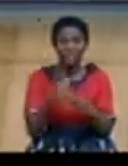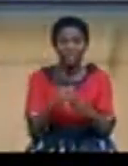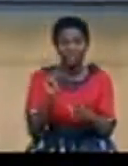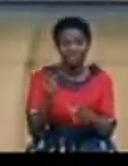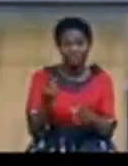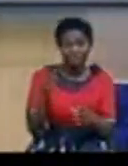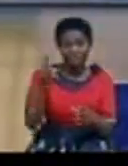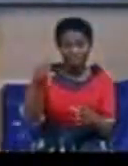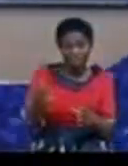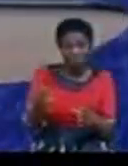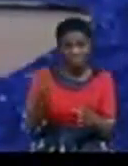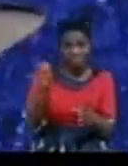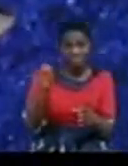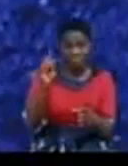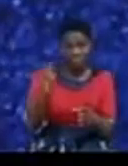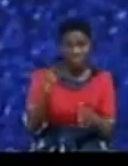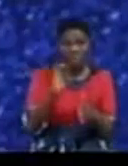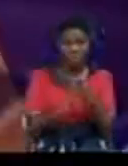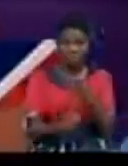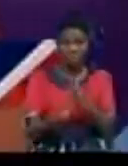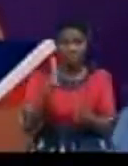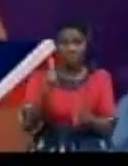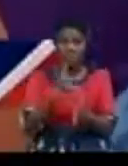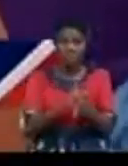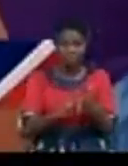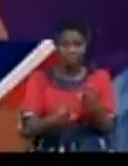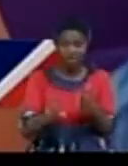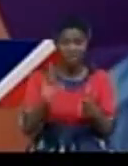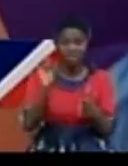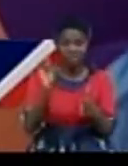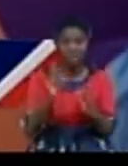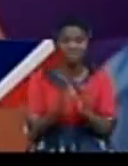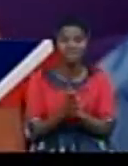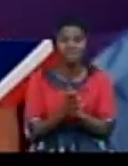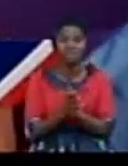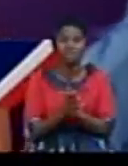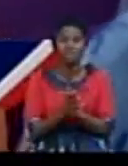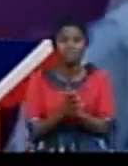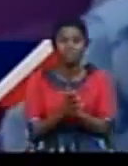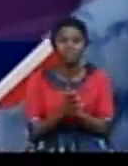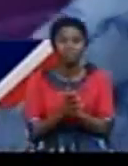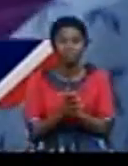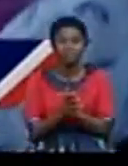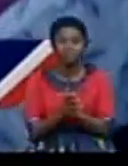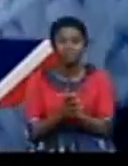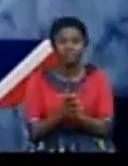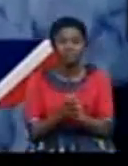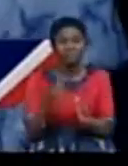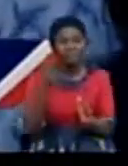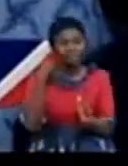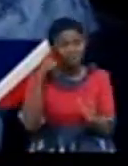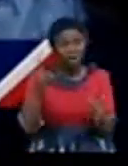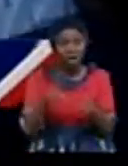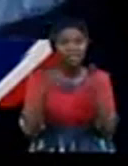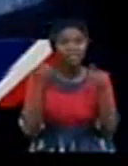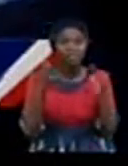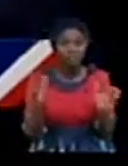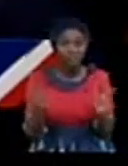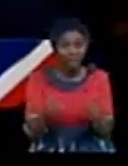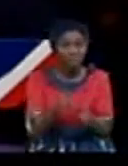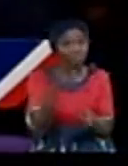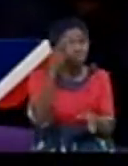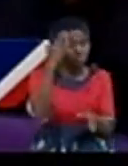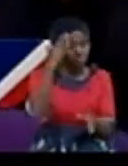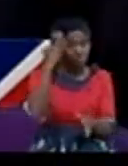chapter 1, reading from verse 18. 1 Peter chapter 1, verse 18, for as much as ye know that